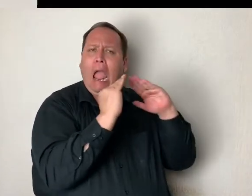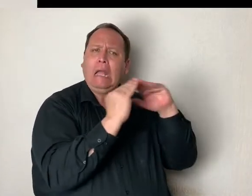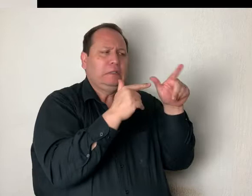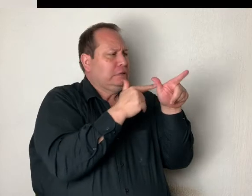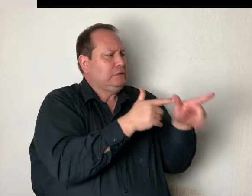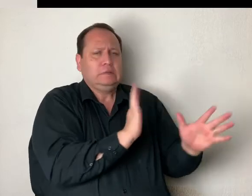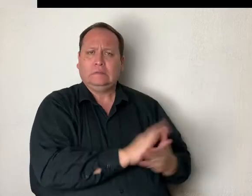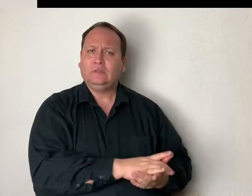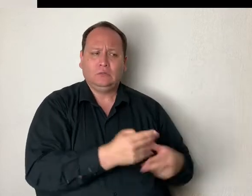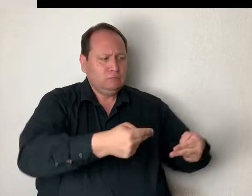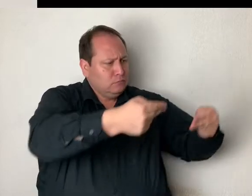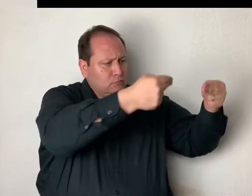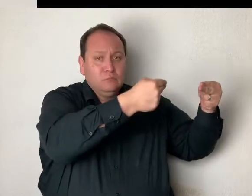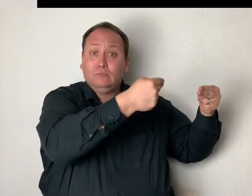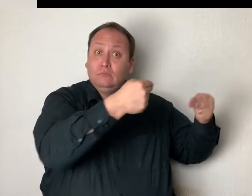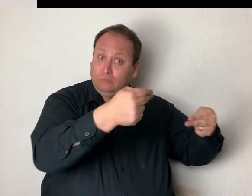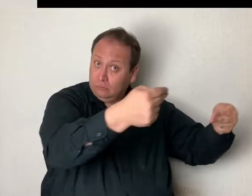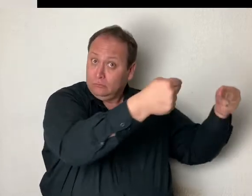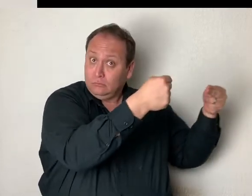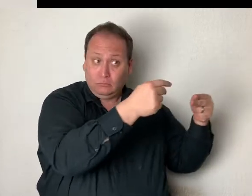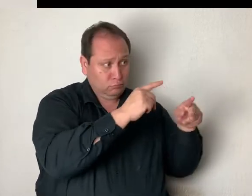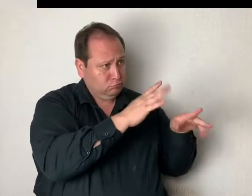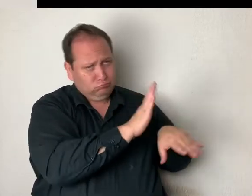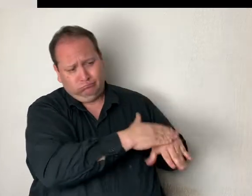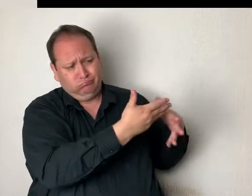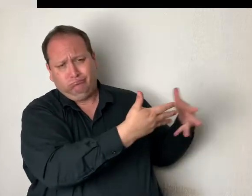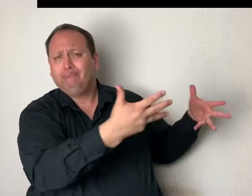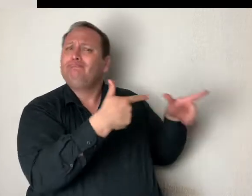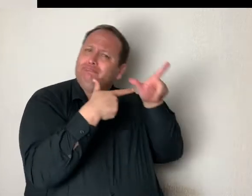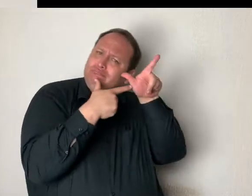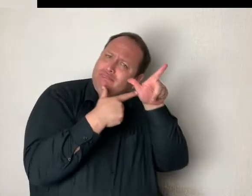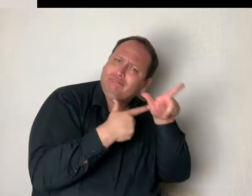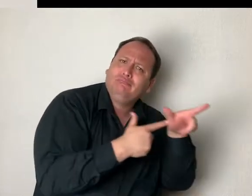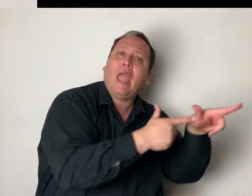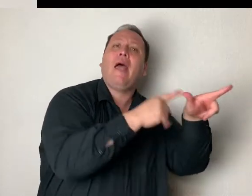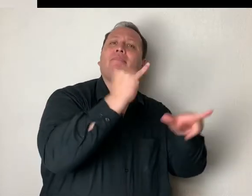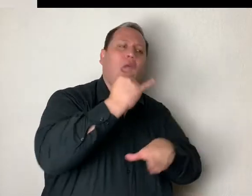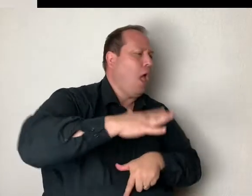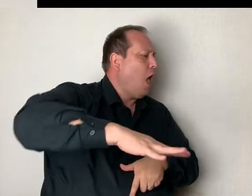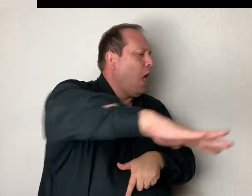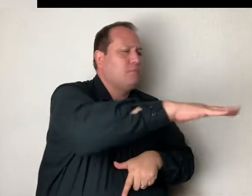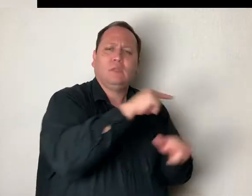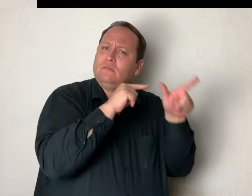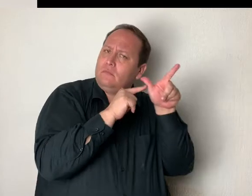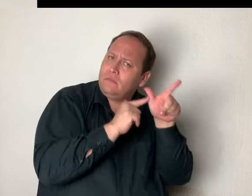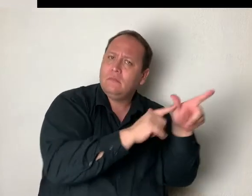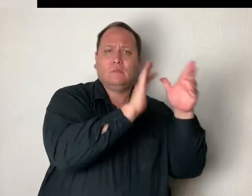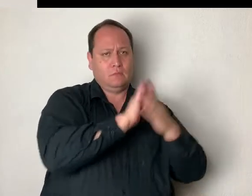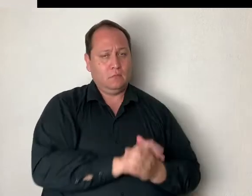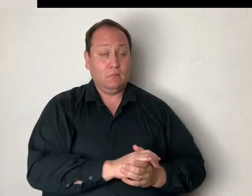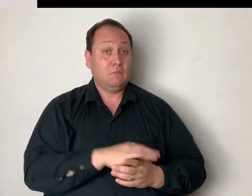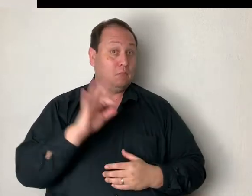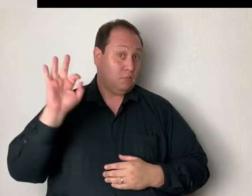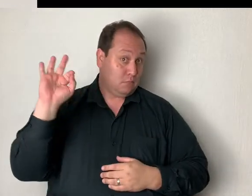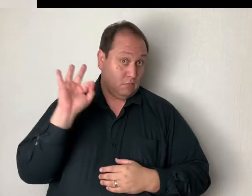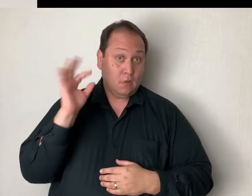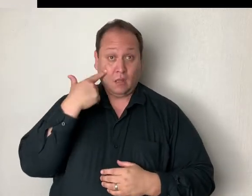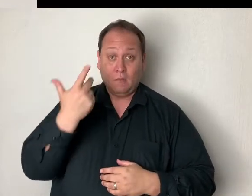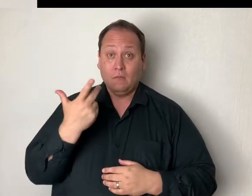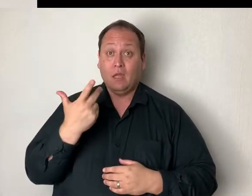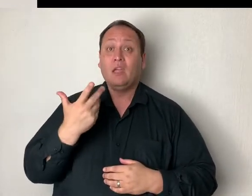one of those businesses and more will remain in Tijuana. And possibly this beautiful string with this